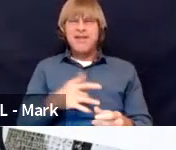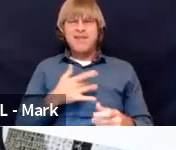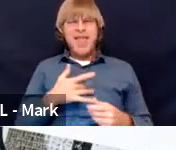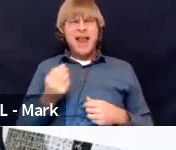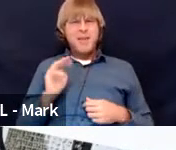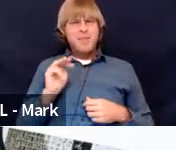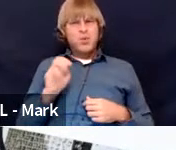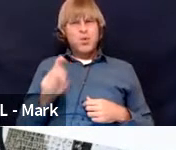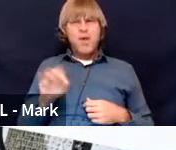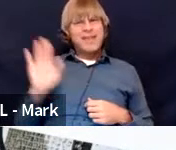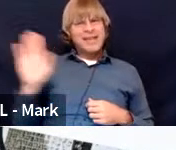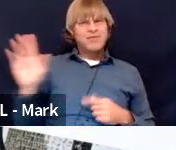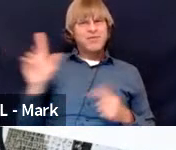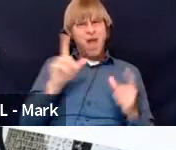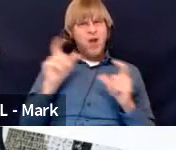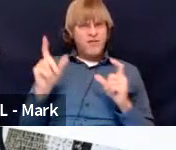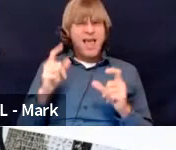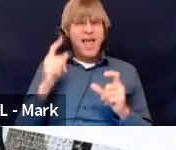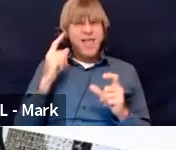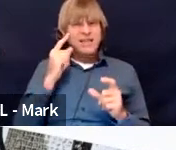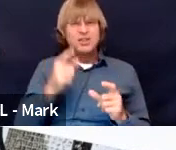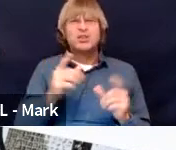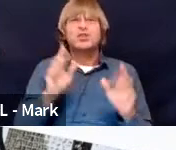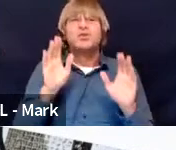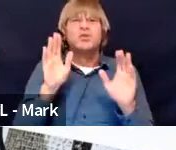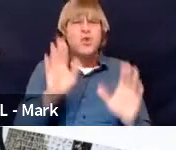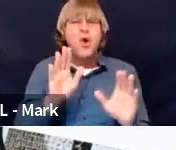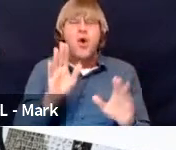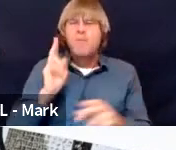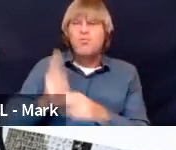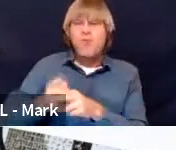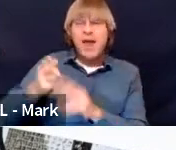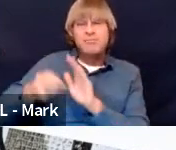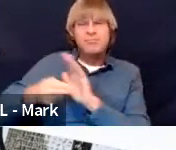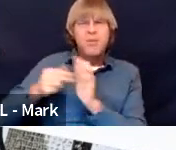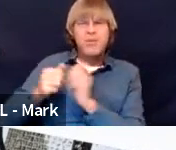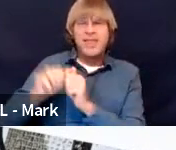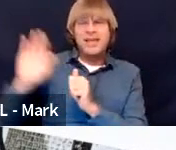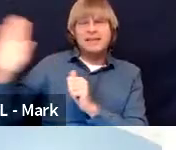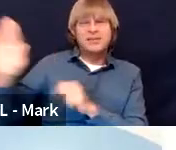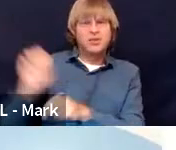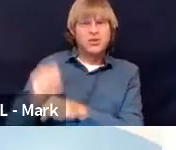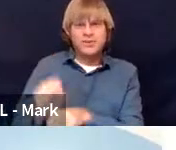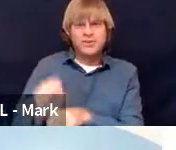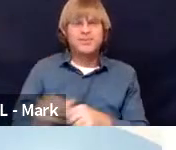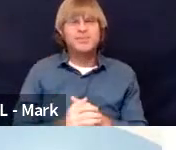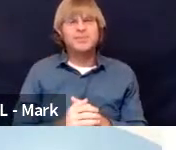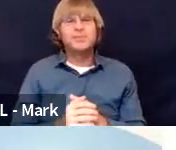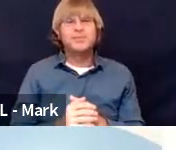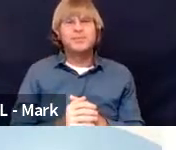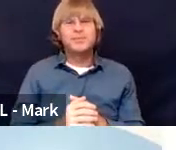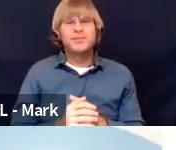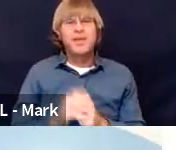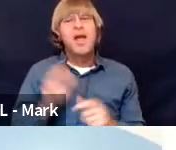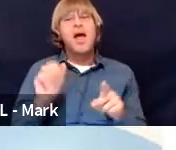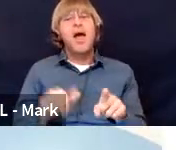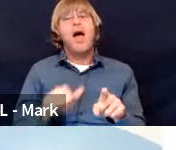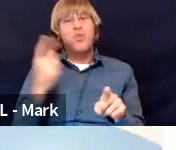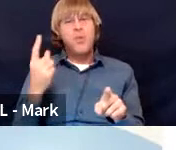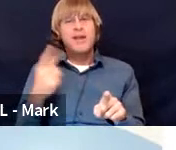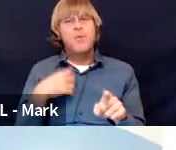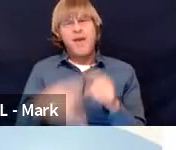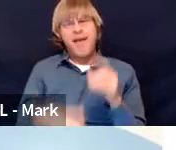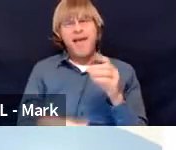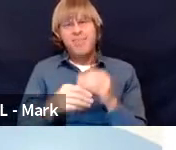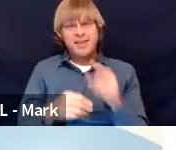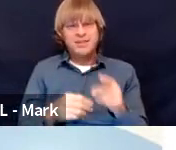moodiness of his photography. I think it is so on brand and perfect with what he's doing. And then I wanted to put this in here.